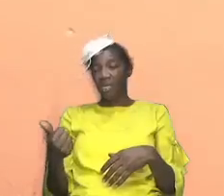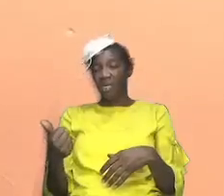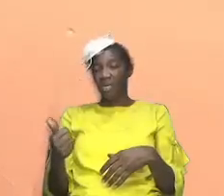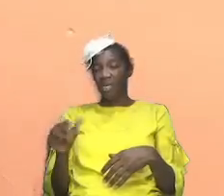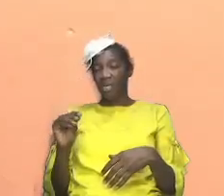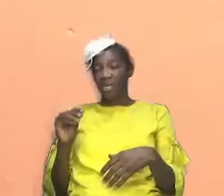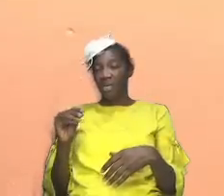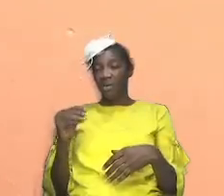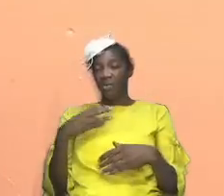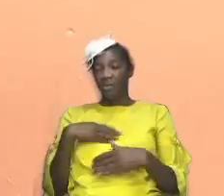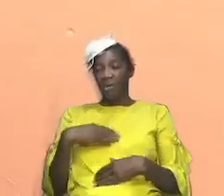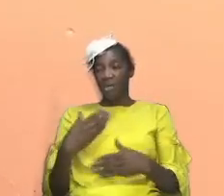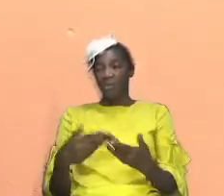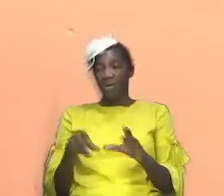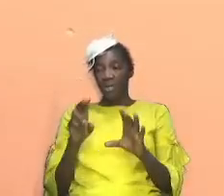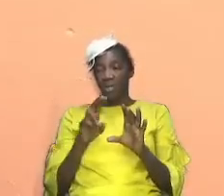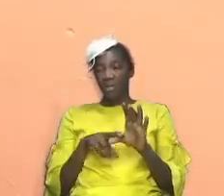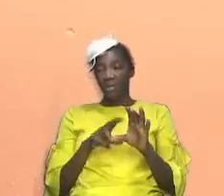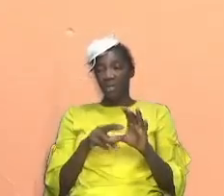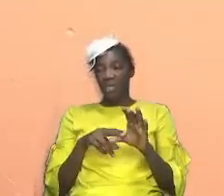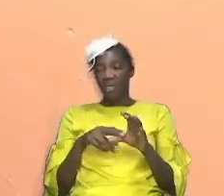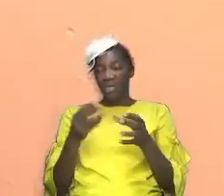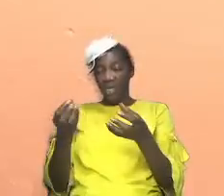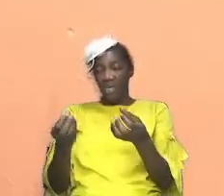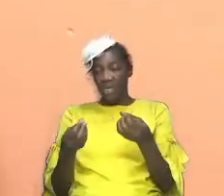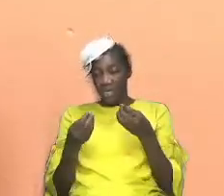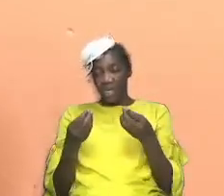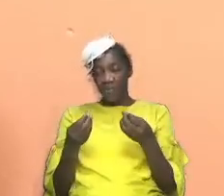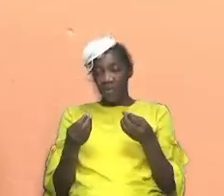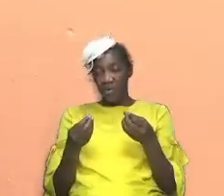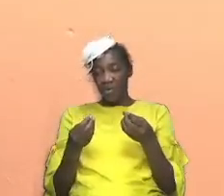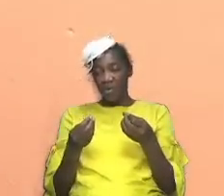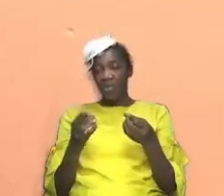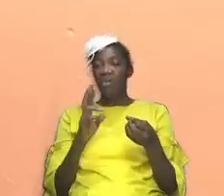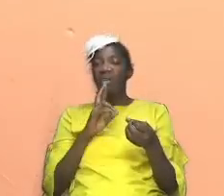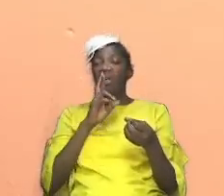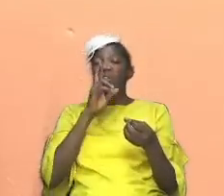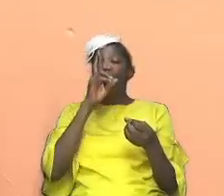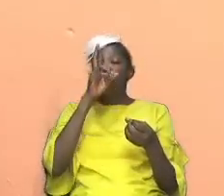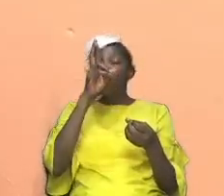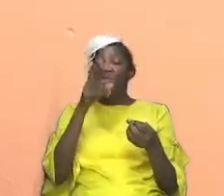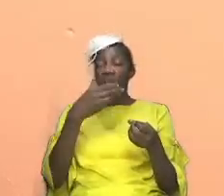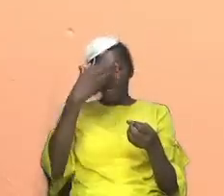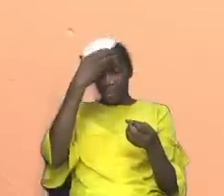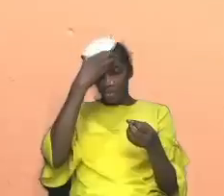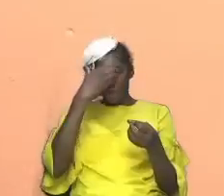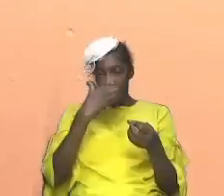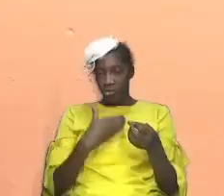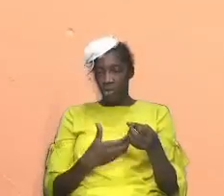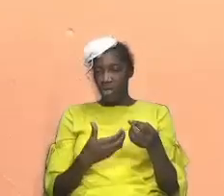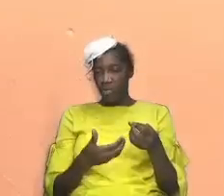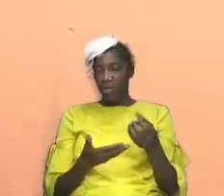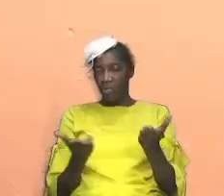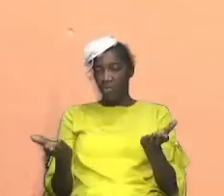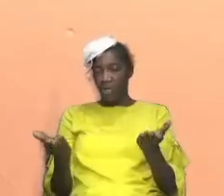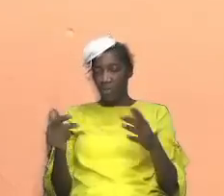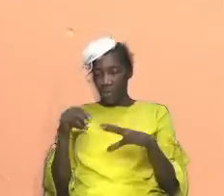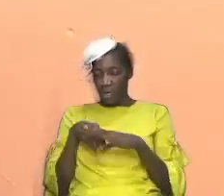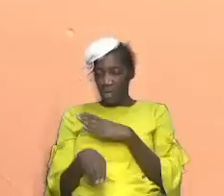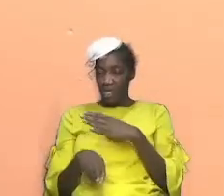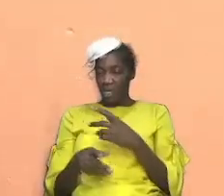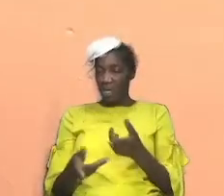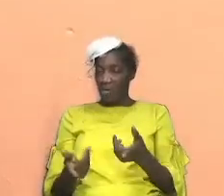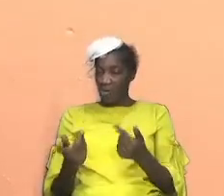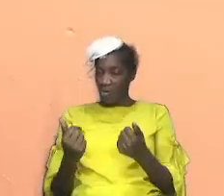to sit down and give us the grit and the seriousness of what we are in and what is to come. Do